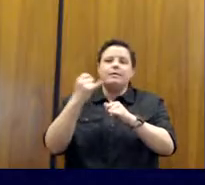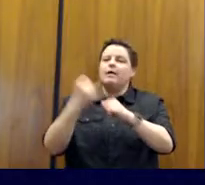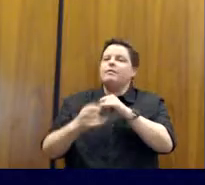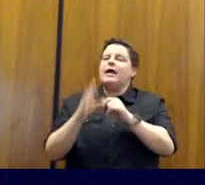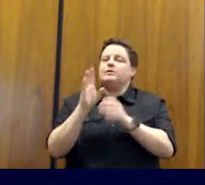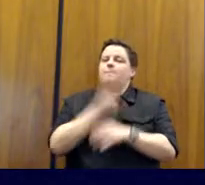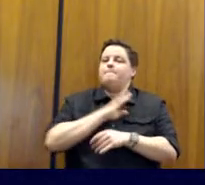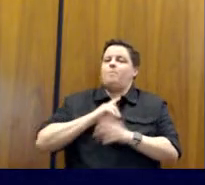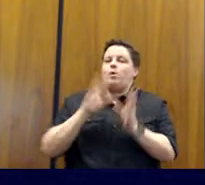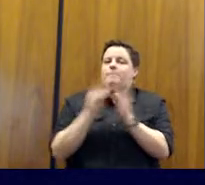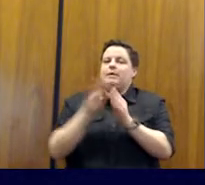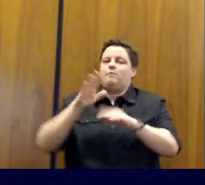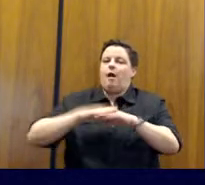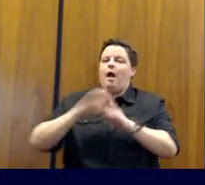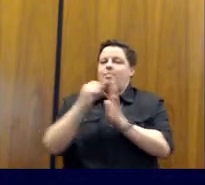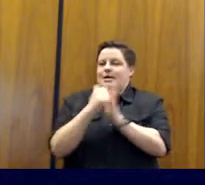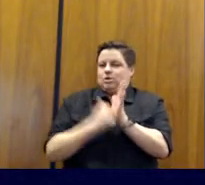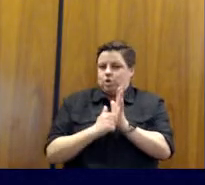vote. Thank you.